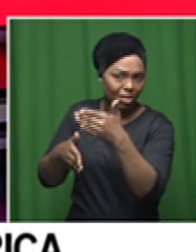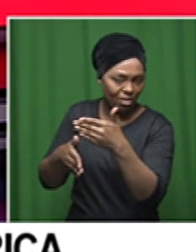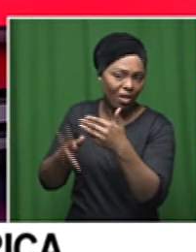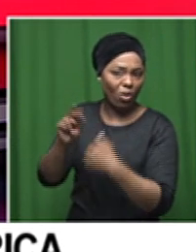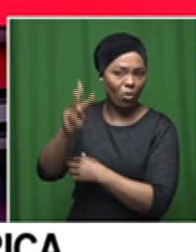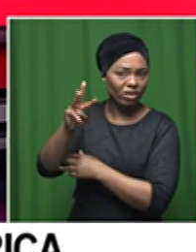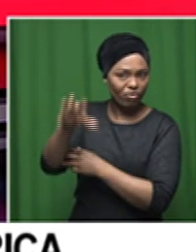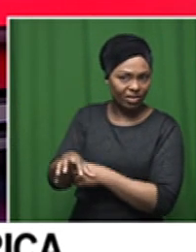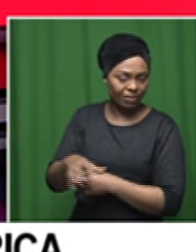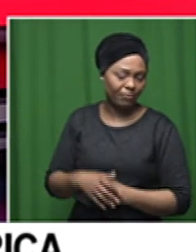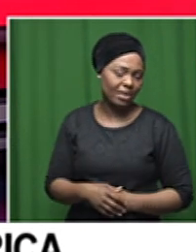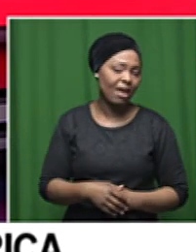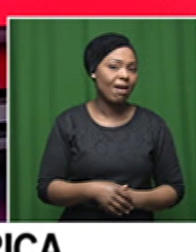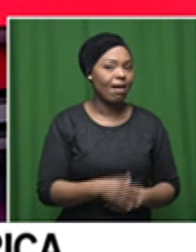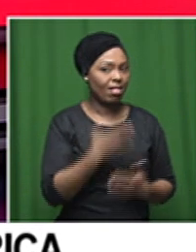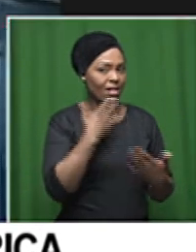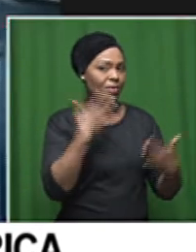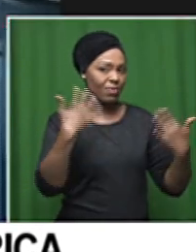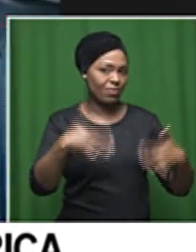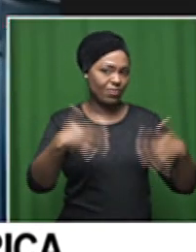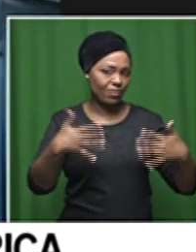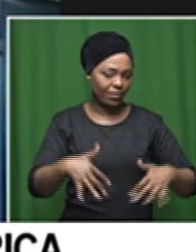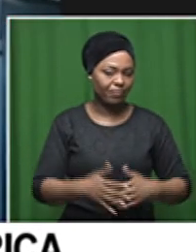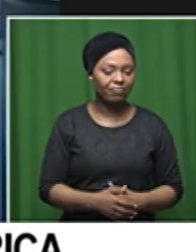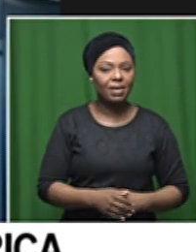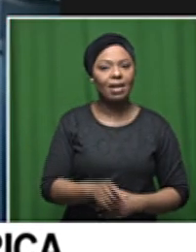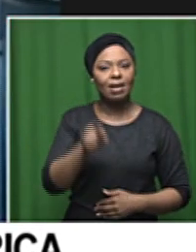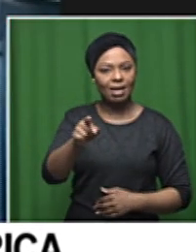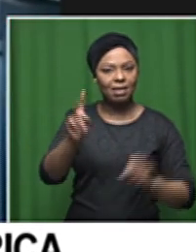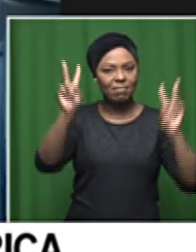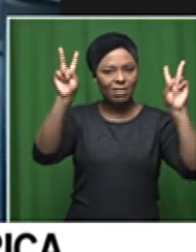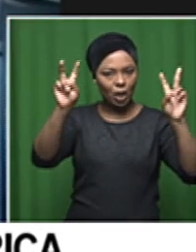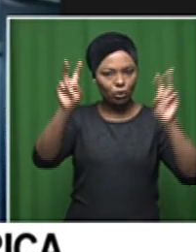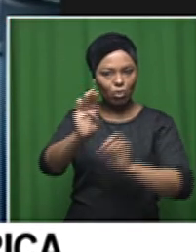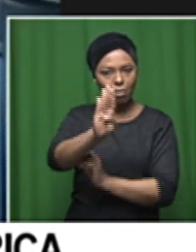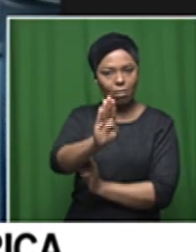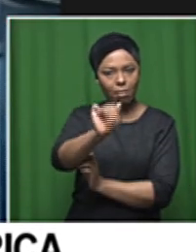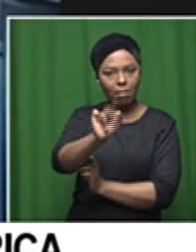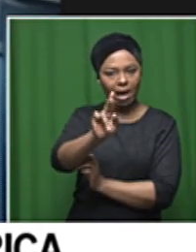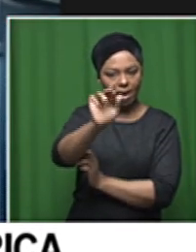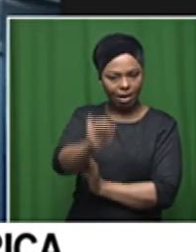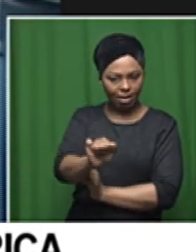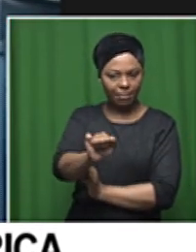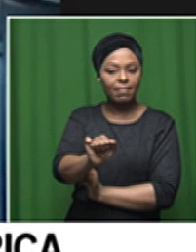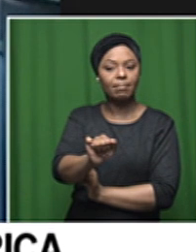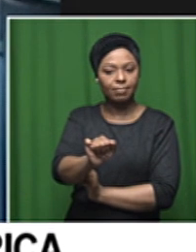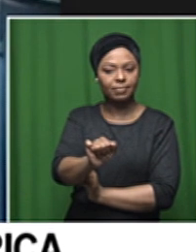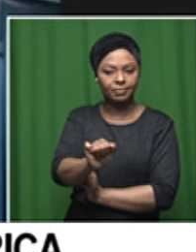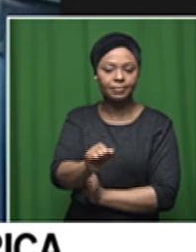Thank you very much. Let's start on the Bara issue you played. Okay.